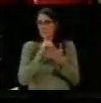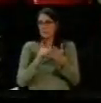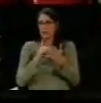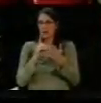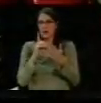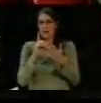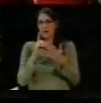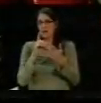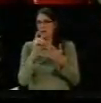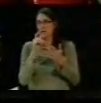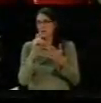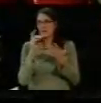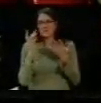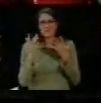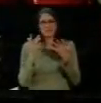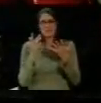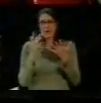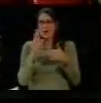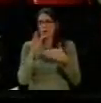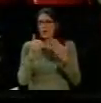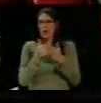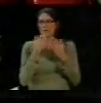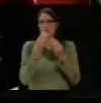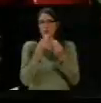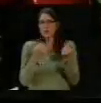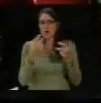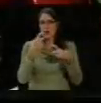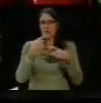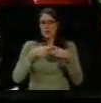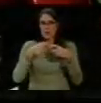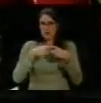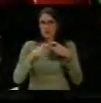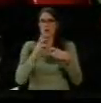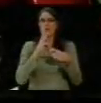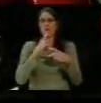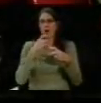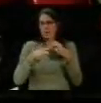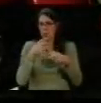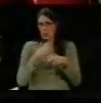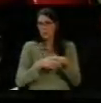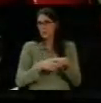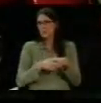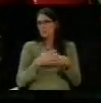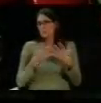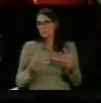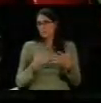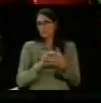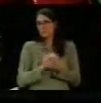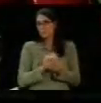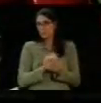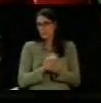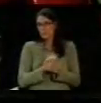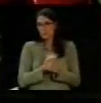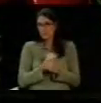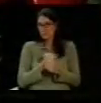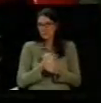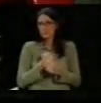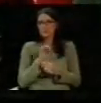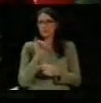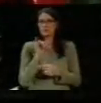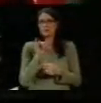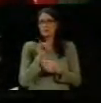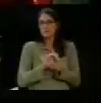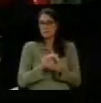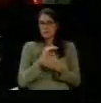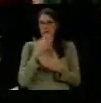We got to solve the utility problem. We're a year from staging on site. Okay, thank